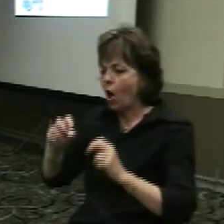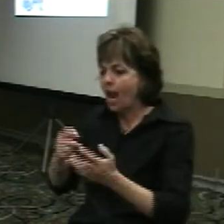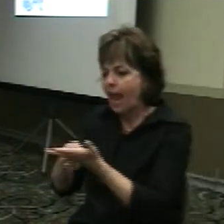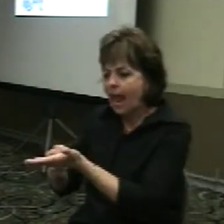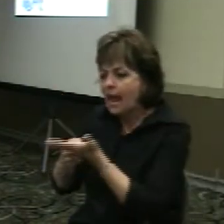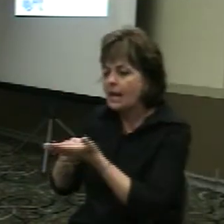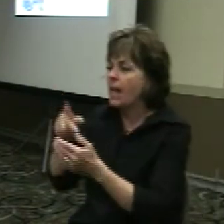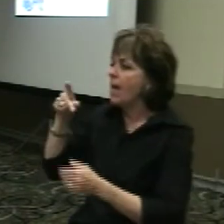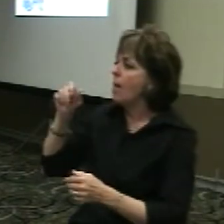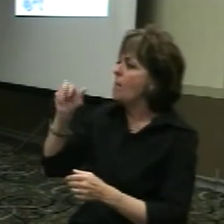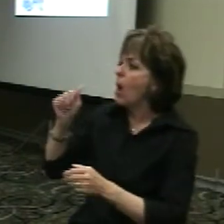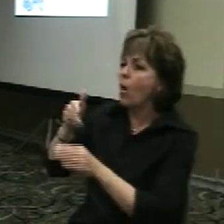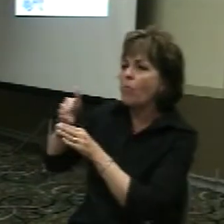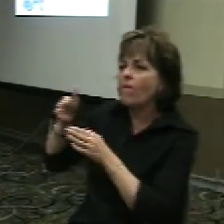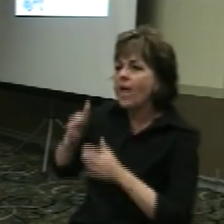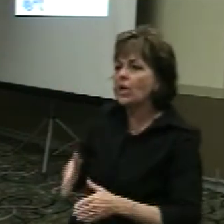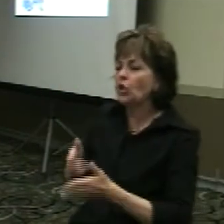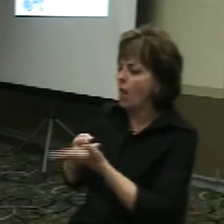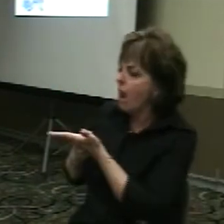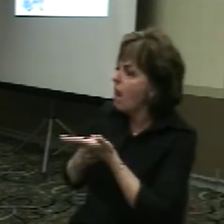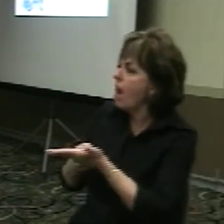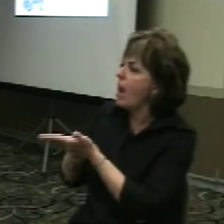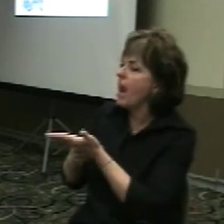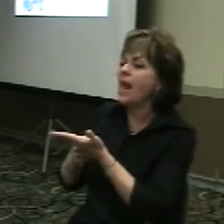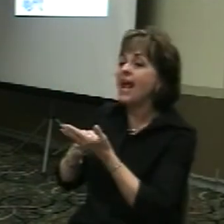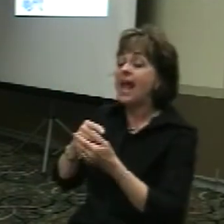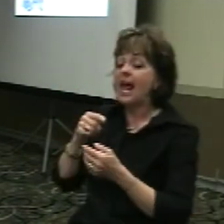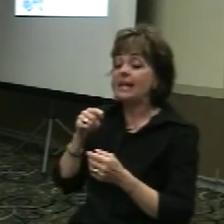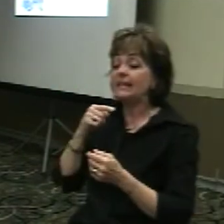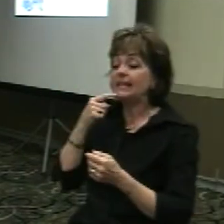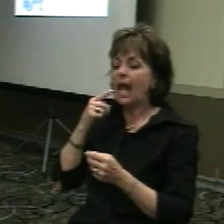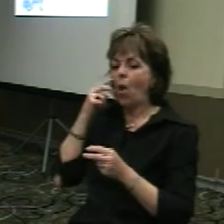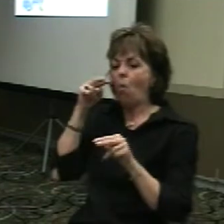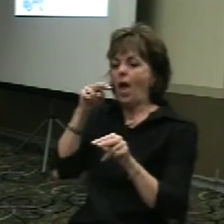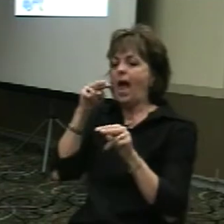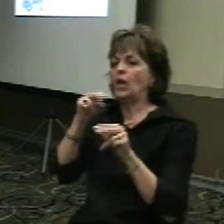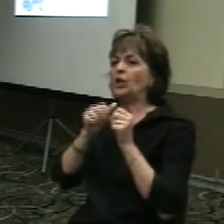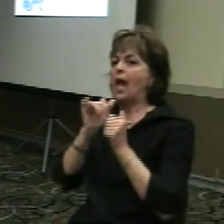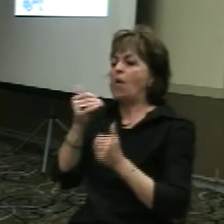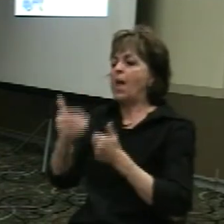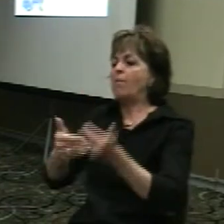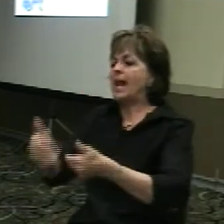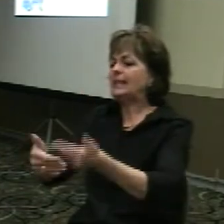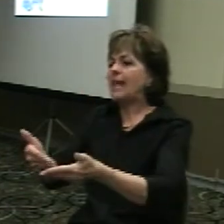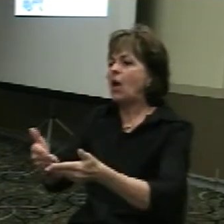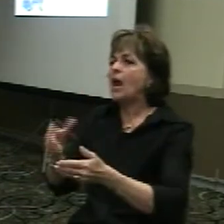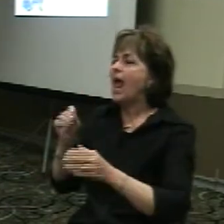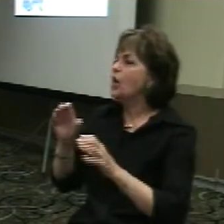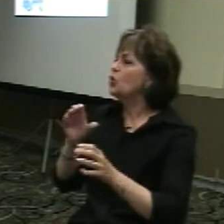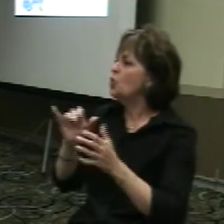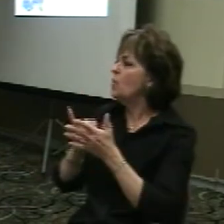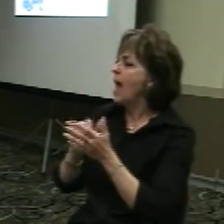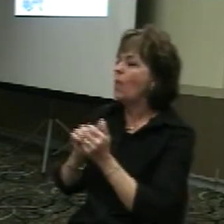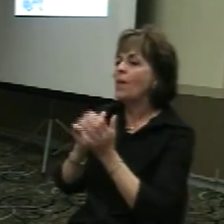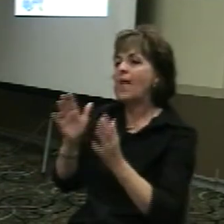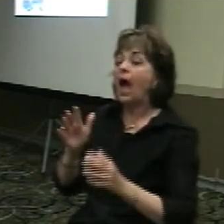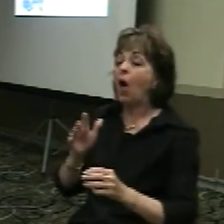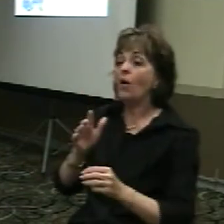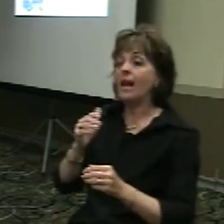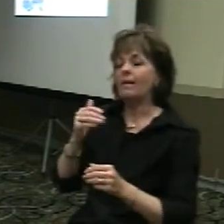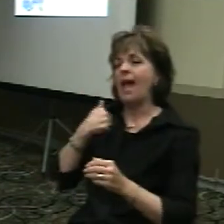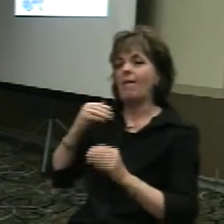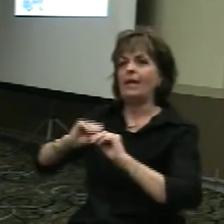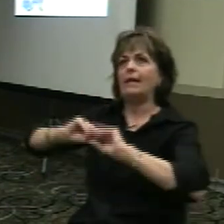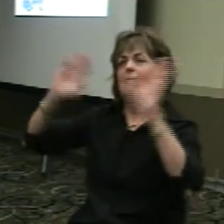the paraprofessional, and say, watch how this plays out. And to be able to do that without trying to put a black hat on that person. It's not